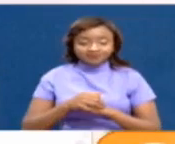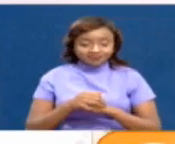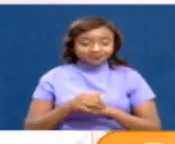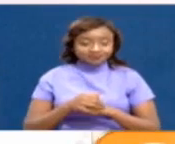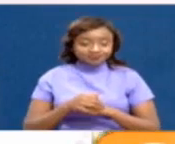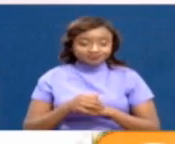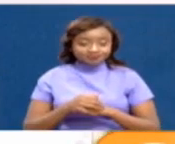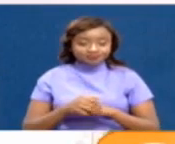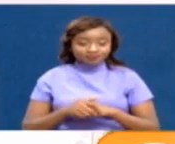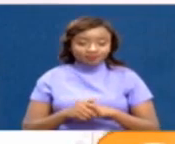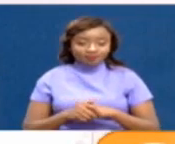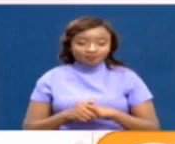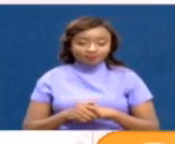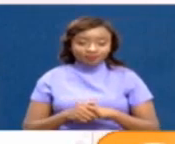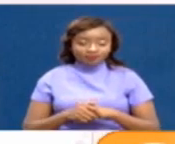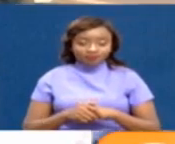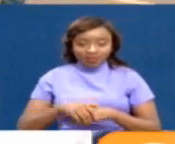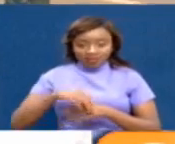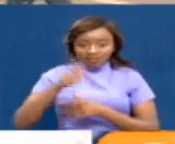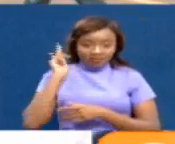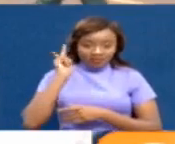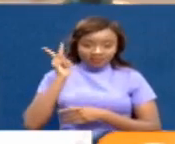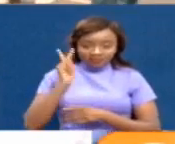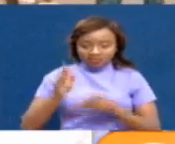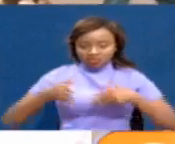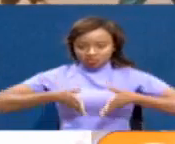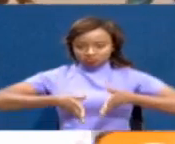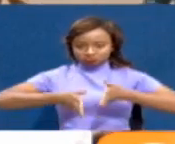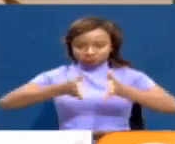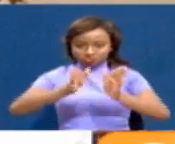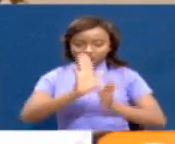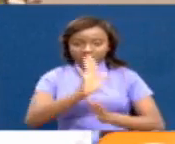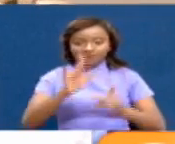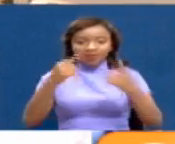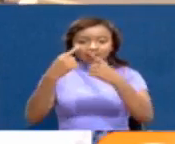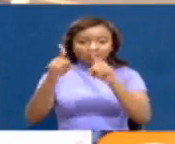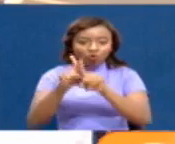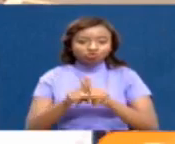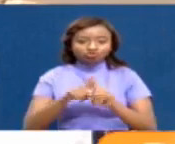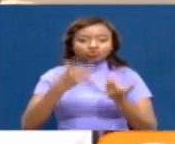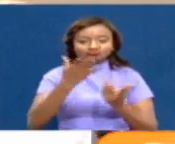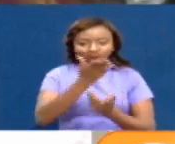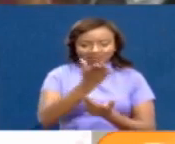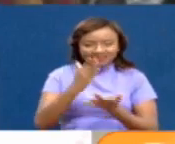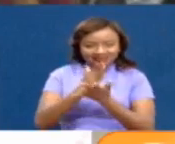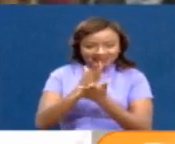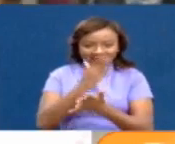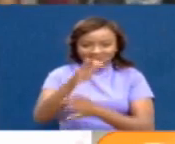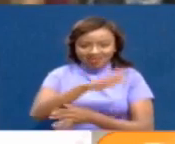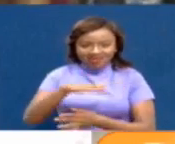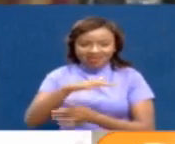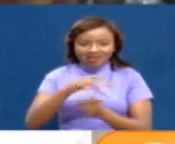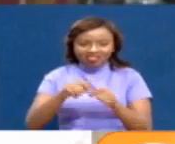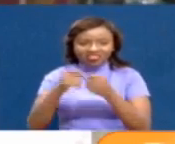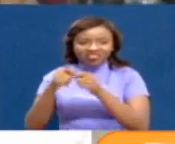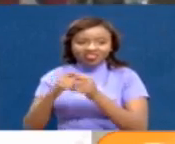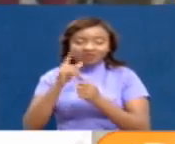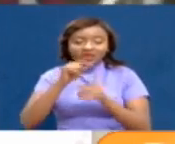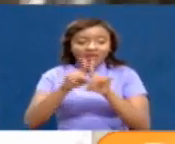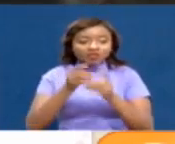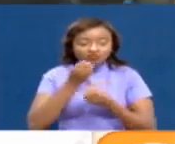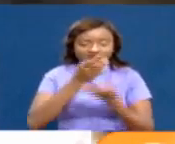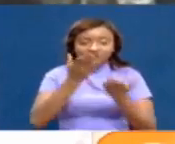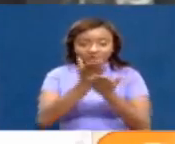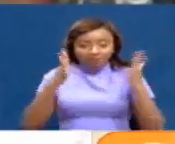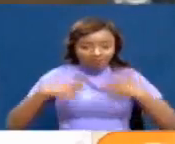Sotik and Chebilat along the Kisi-Kaplong Road, with Kenya cordoning off the section and directing motorists to use